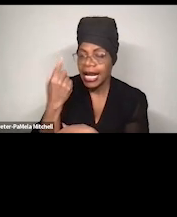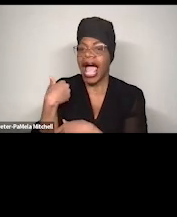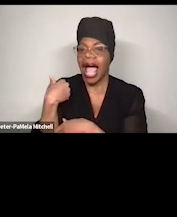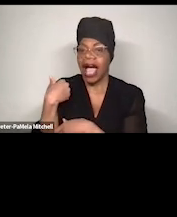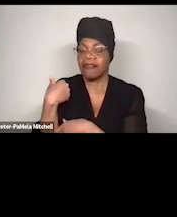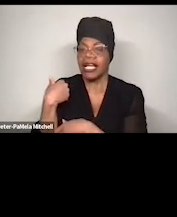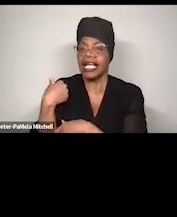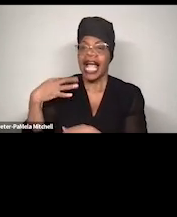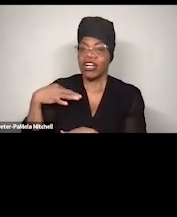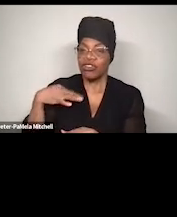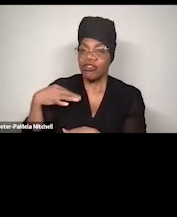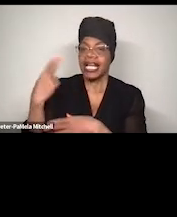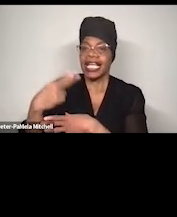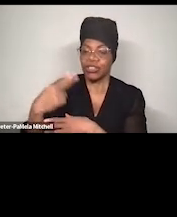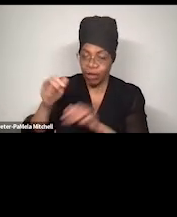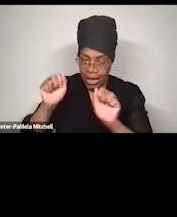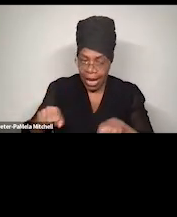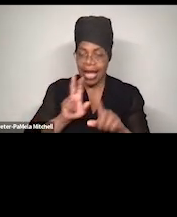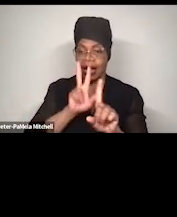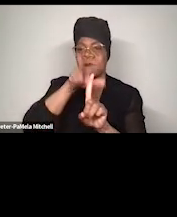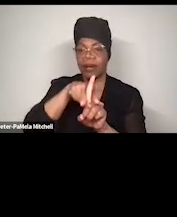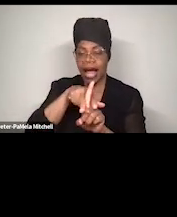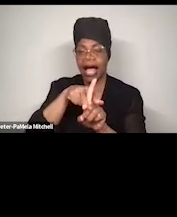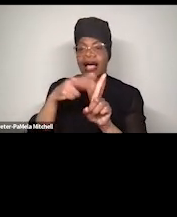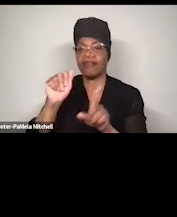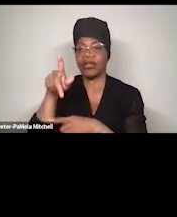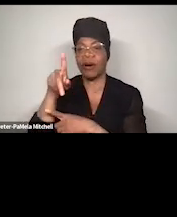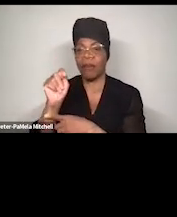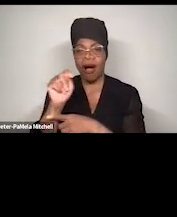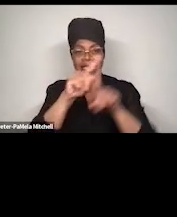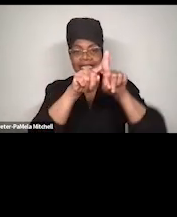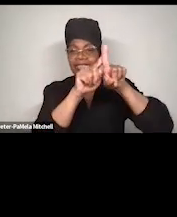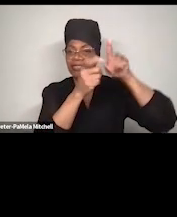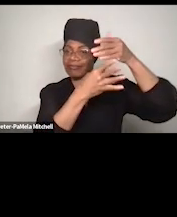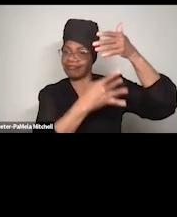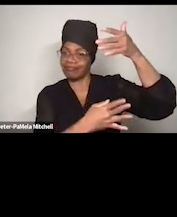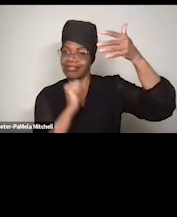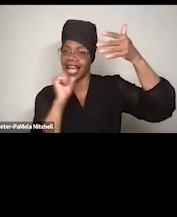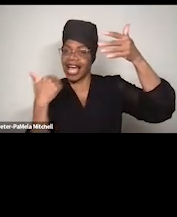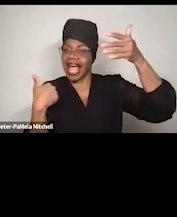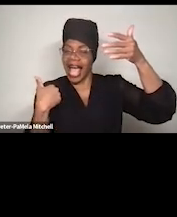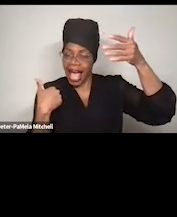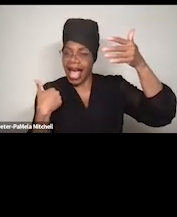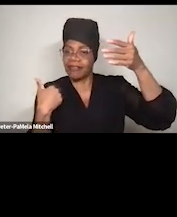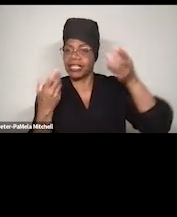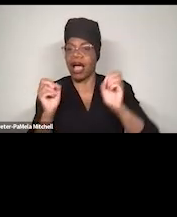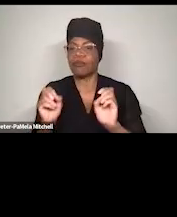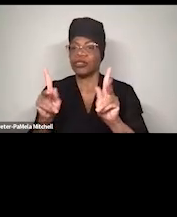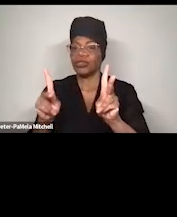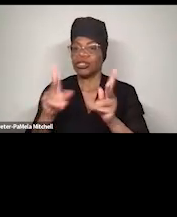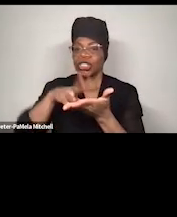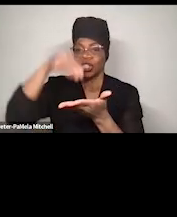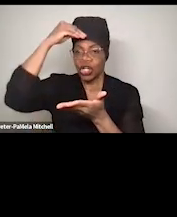for an apartment, all these different things that she didn't have an opportunity to learn in the earlier chaotic period of